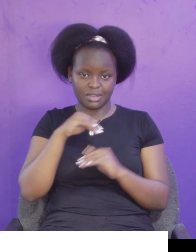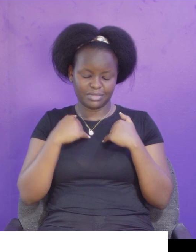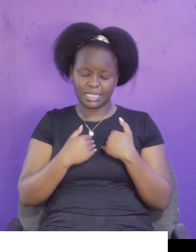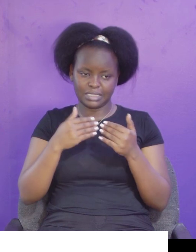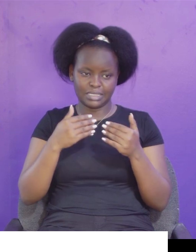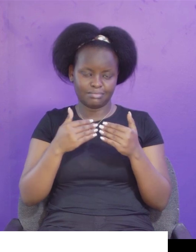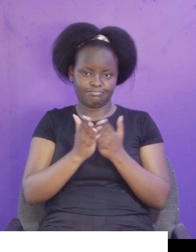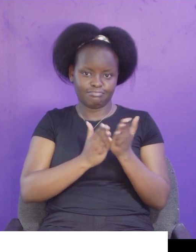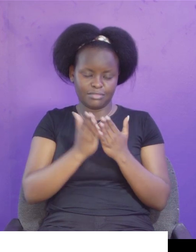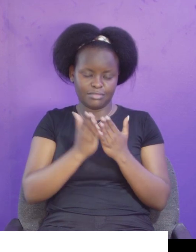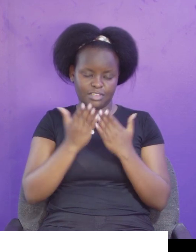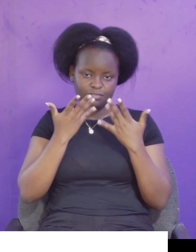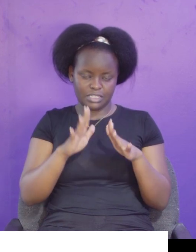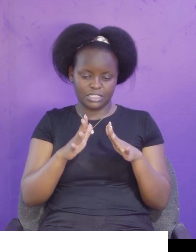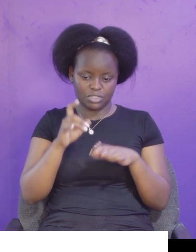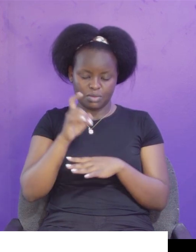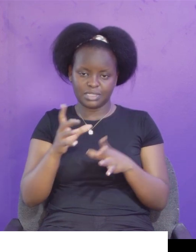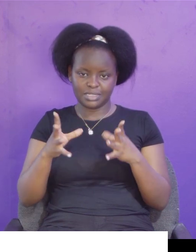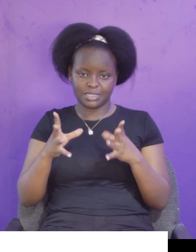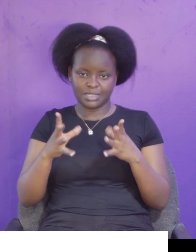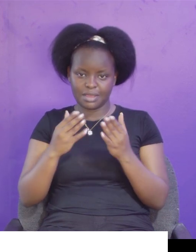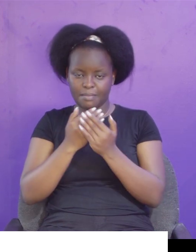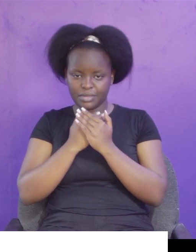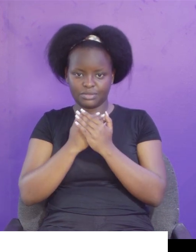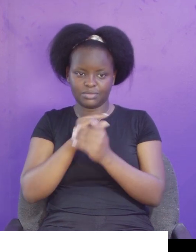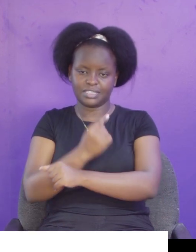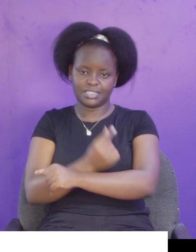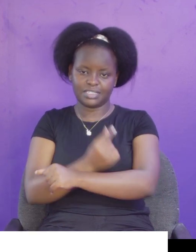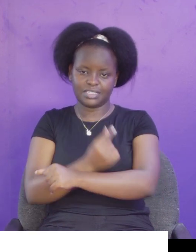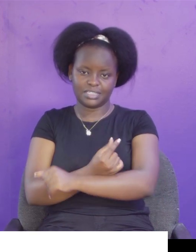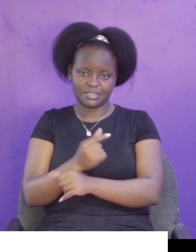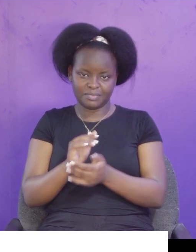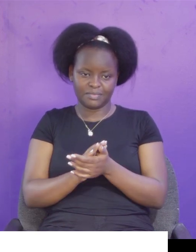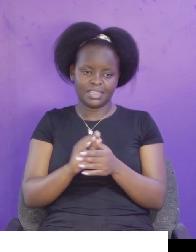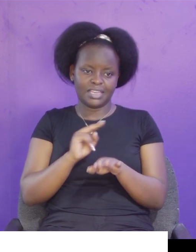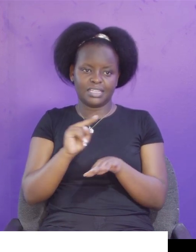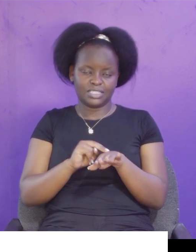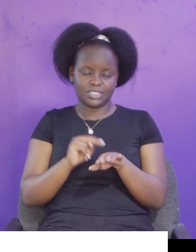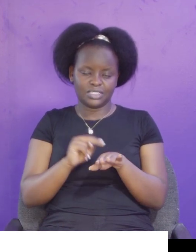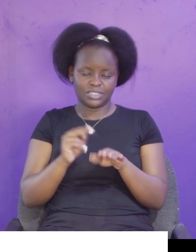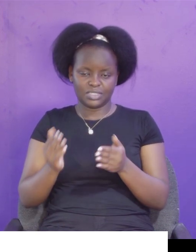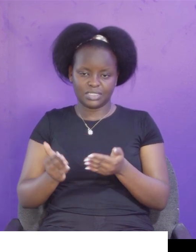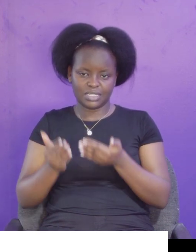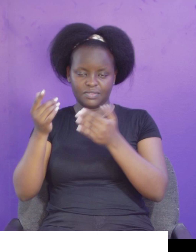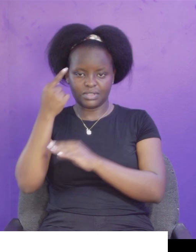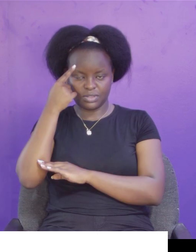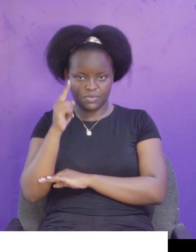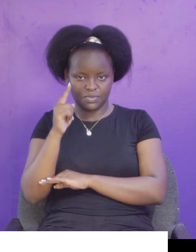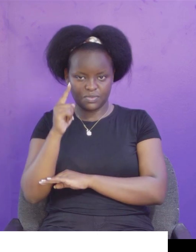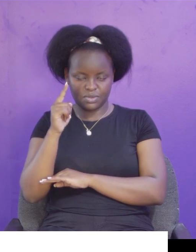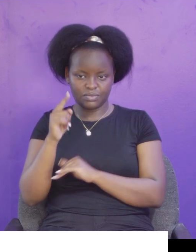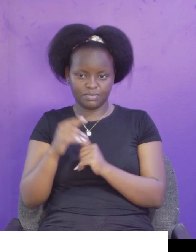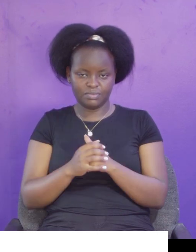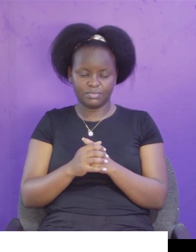shall embrace him with grace, that the nation he sacrificed for shall eternally cherish his